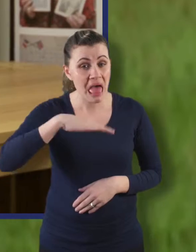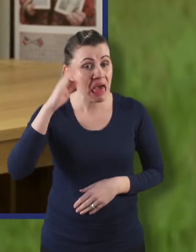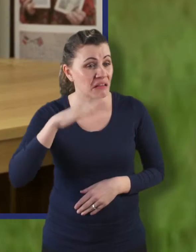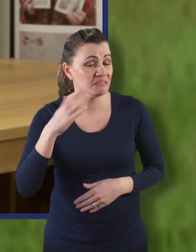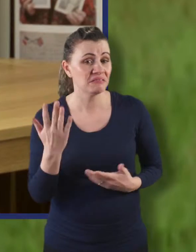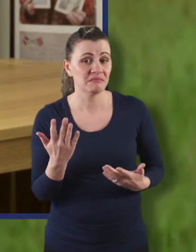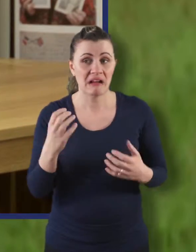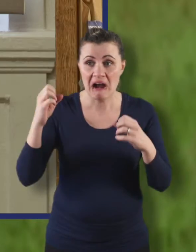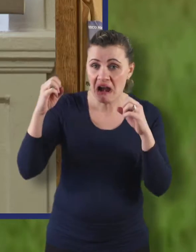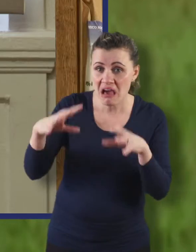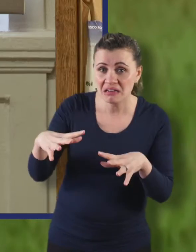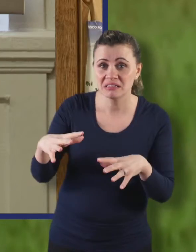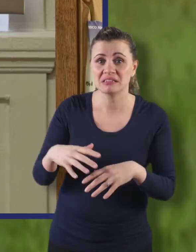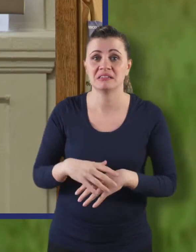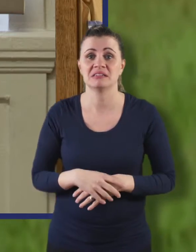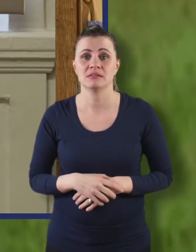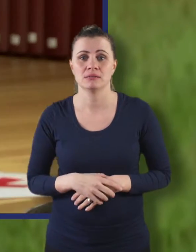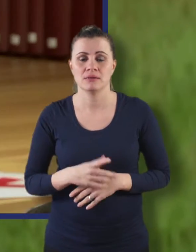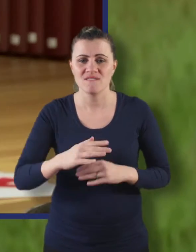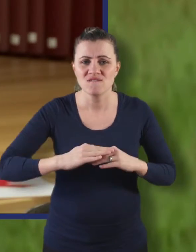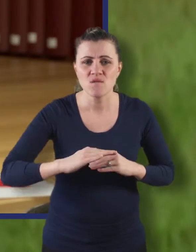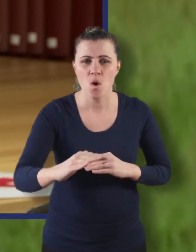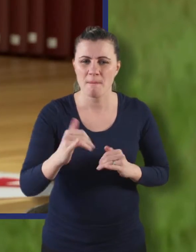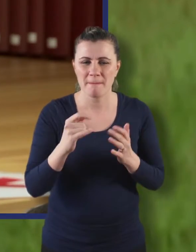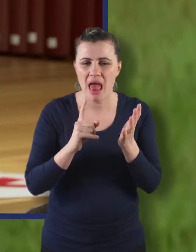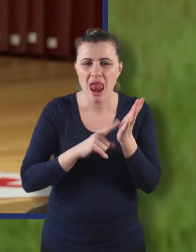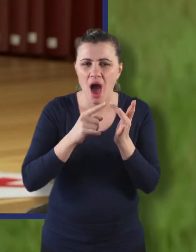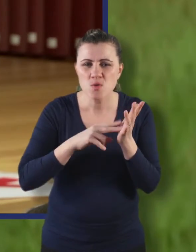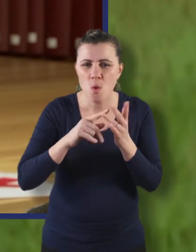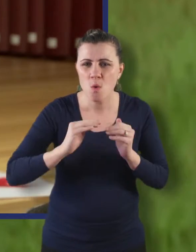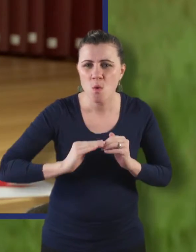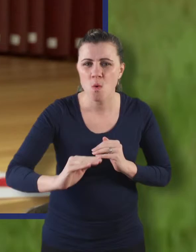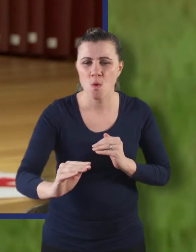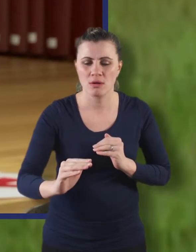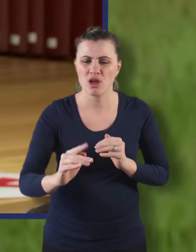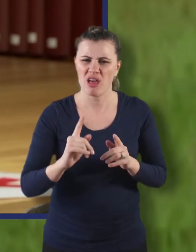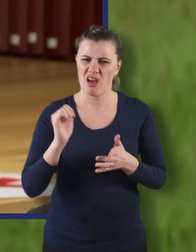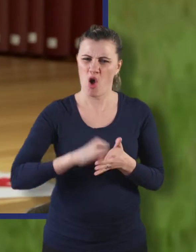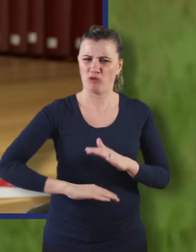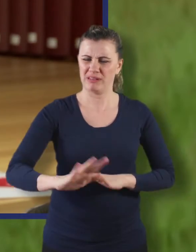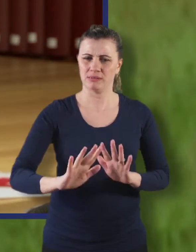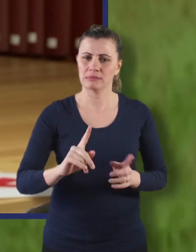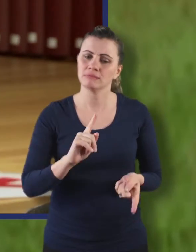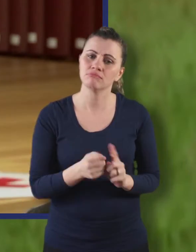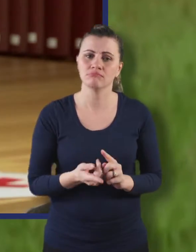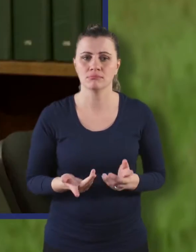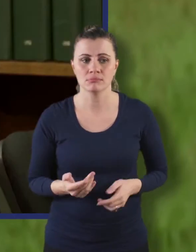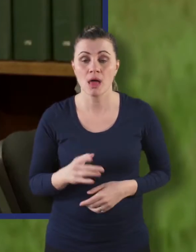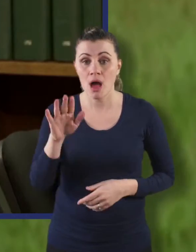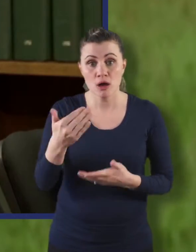lick of paint. Lighting? Cover the floor with lino or something so that it's not just bare